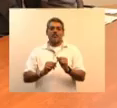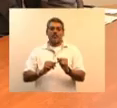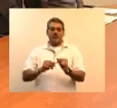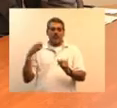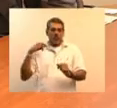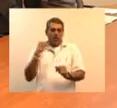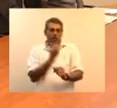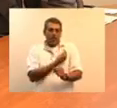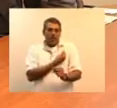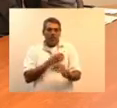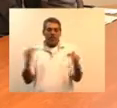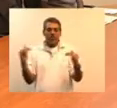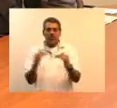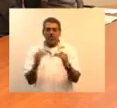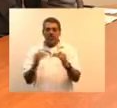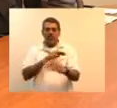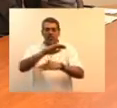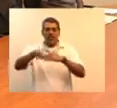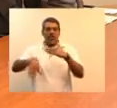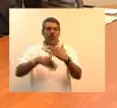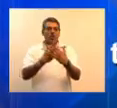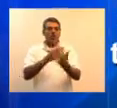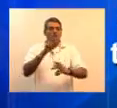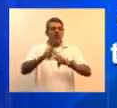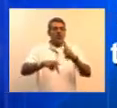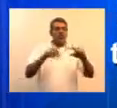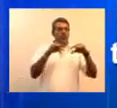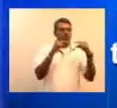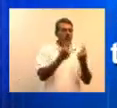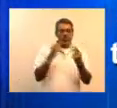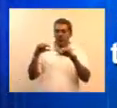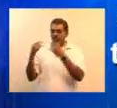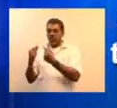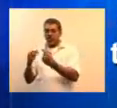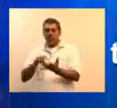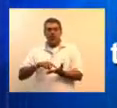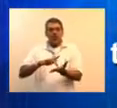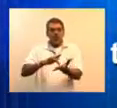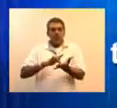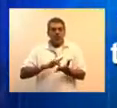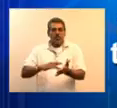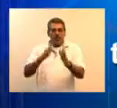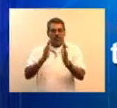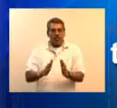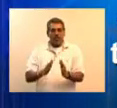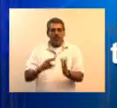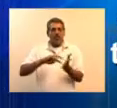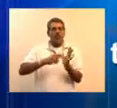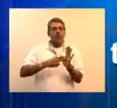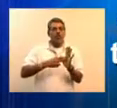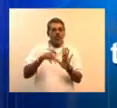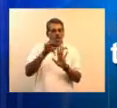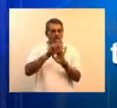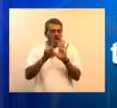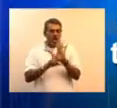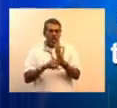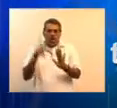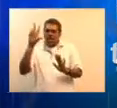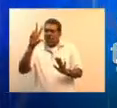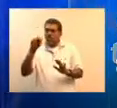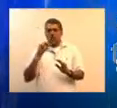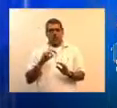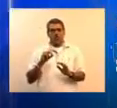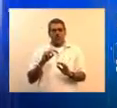parties through the negotiation process, a mediator will not provide legal advice or counsel to any